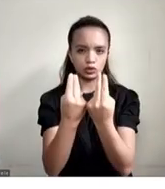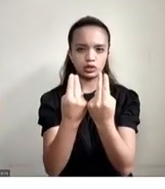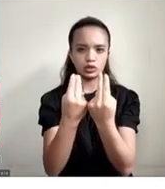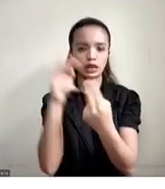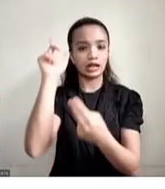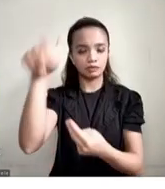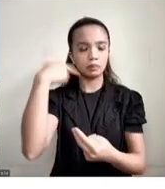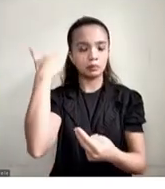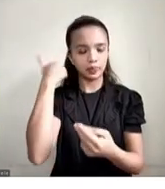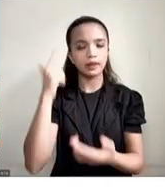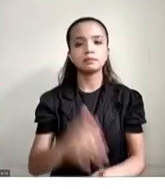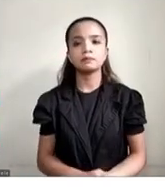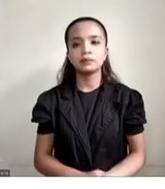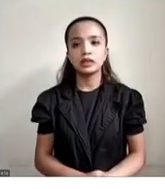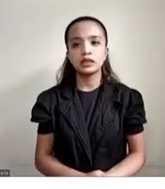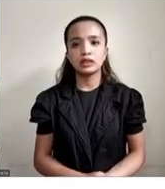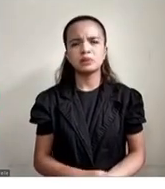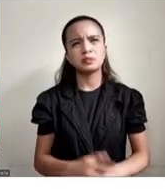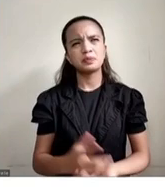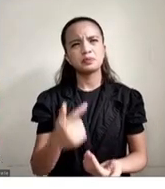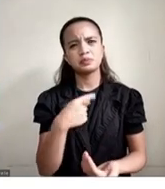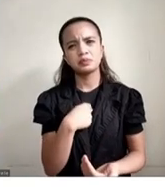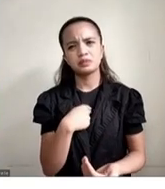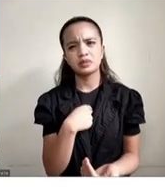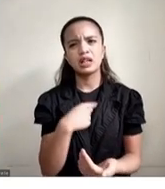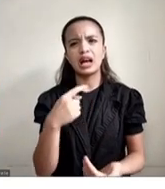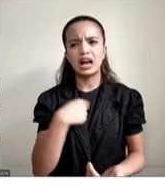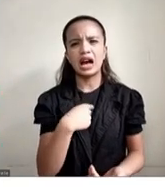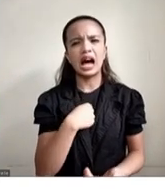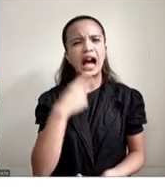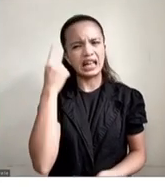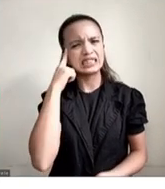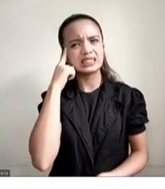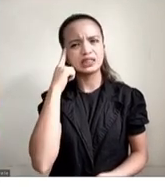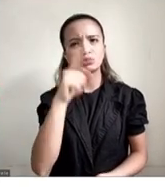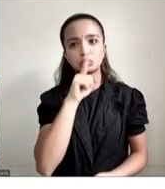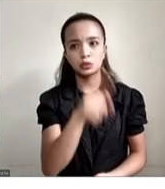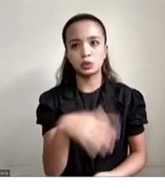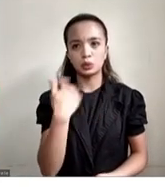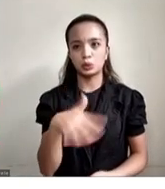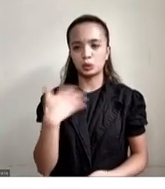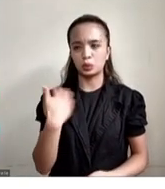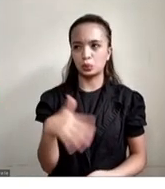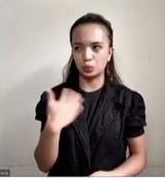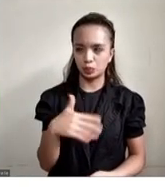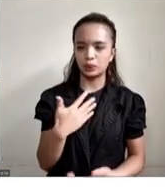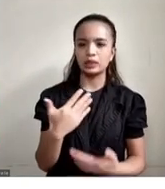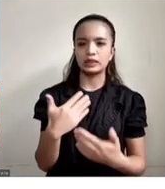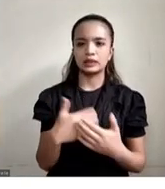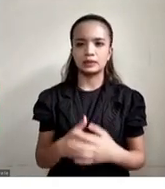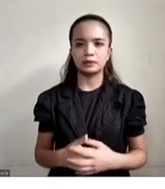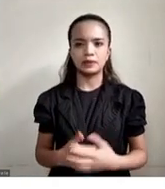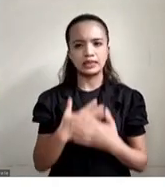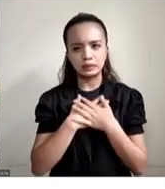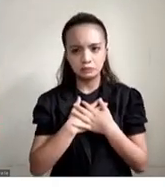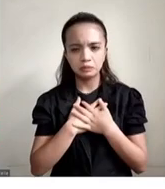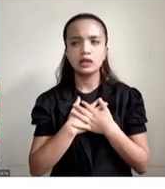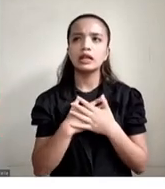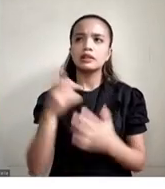And then, ang next reaction is, I guess, truly flattered. Na for me, it's